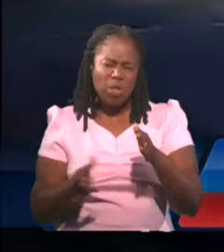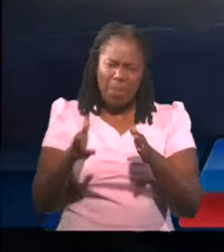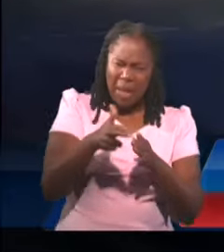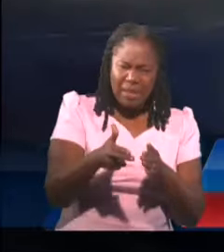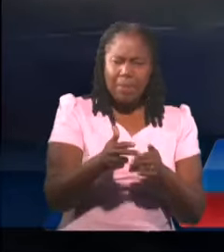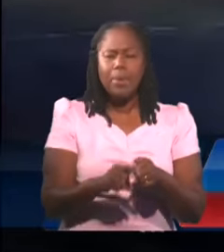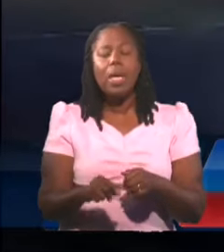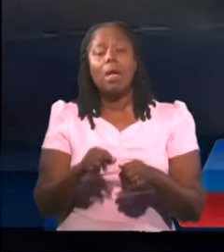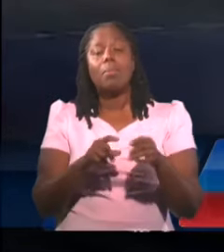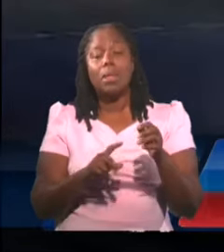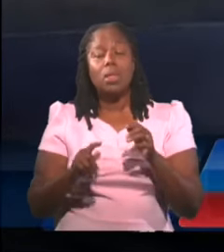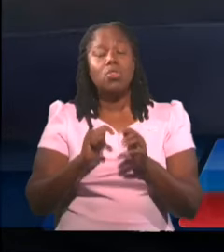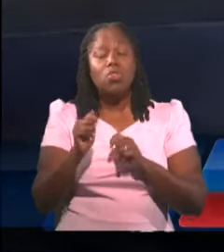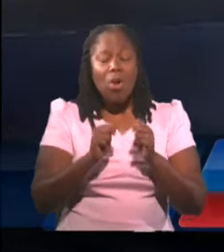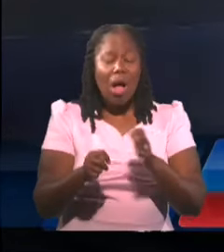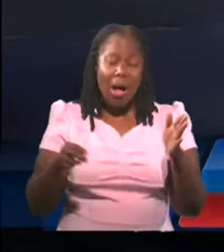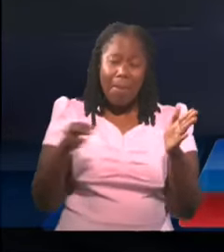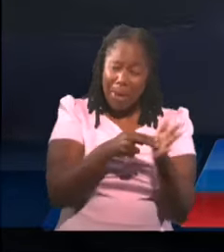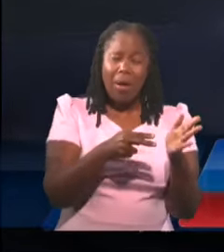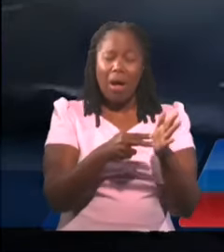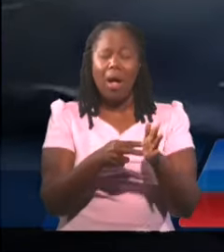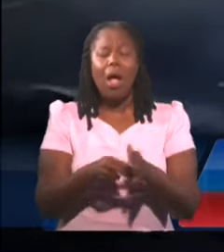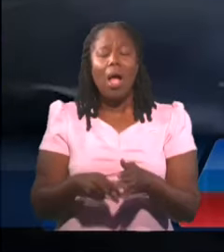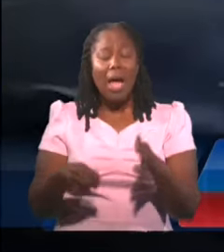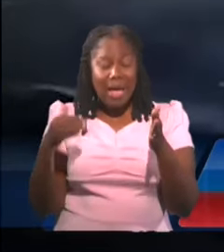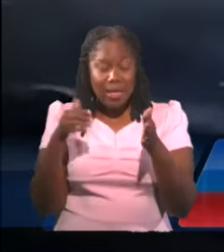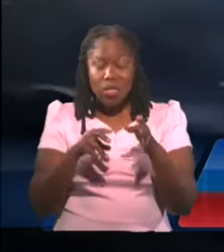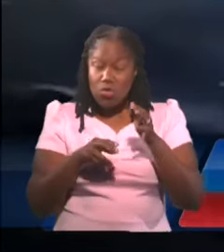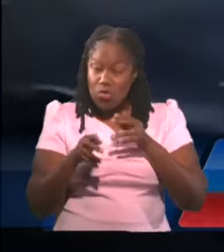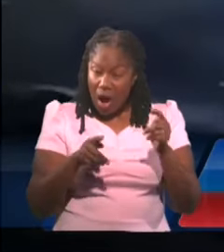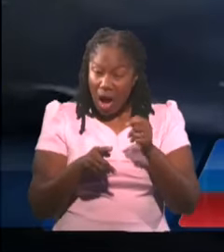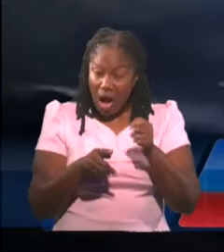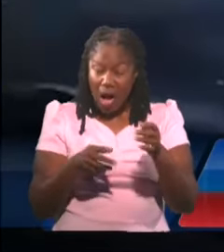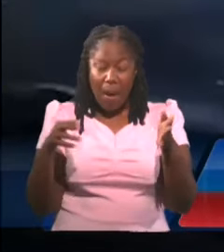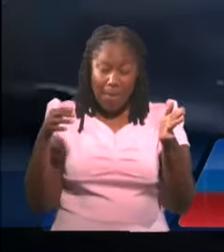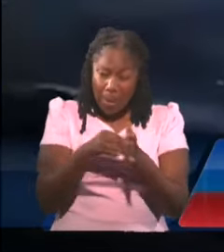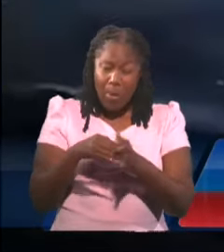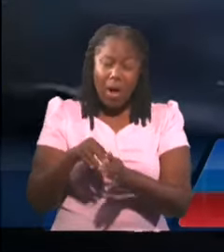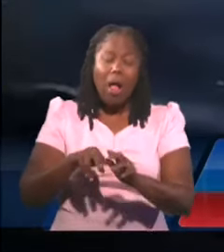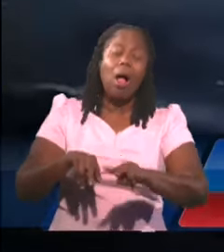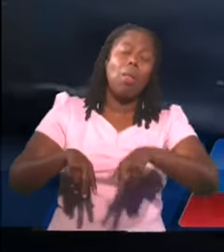delivery truck was then struck, causing it to spin out of control and overturn into the bushes.